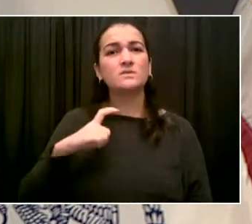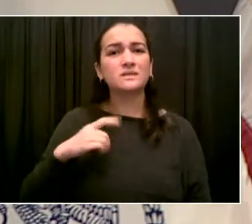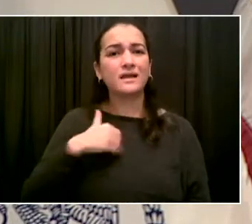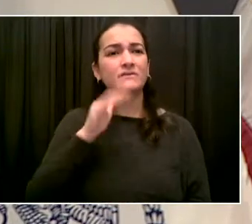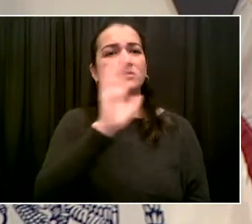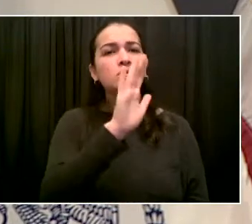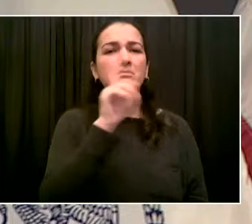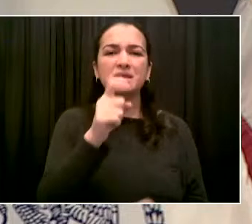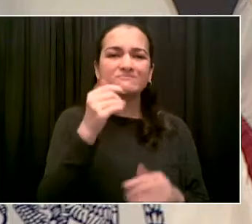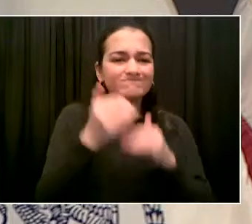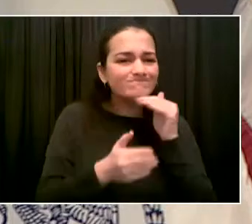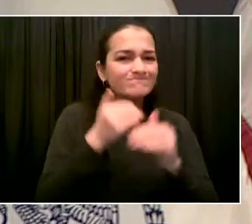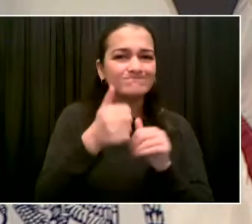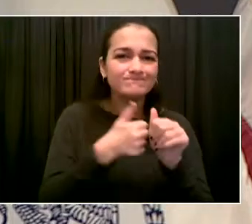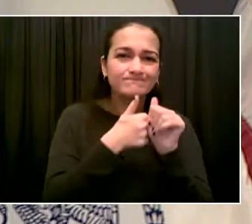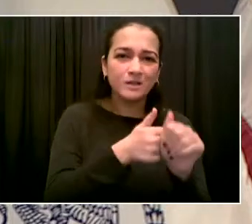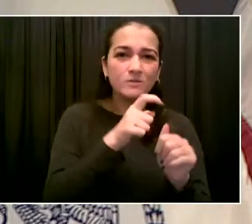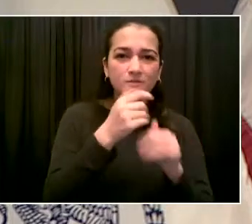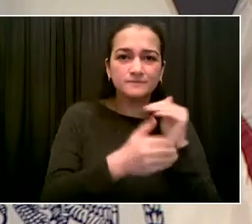Go ahead, Audie.